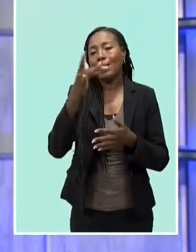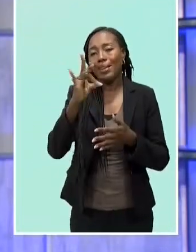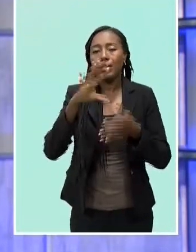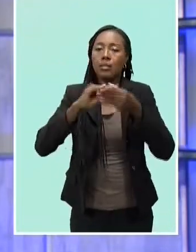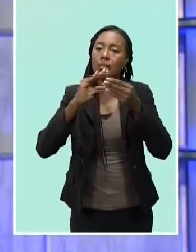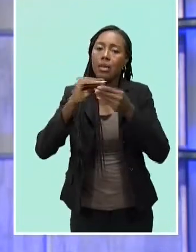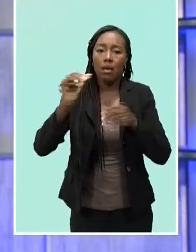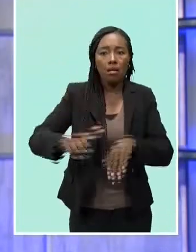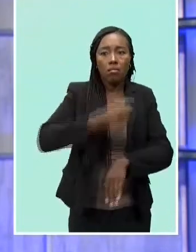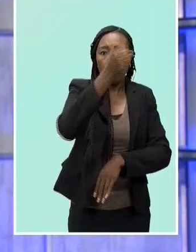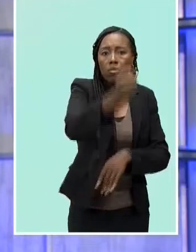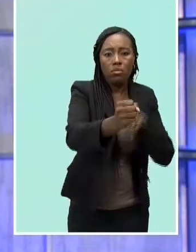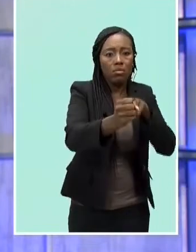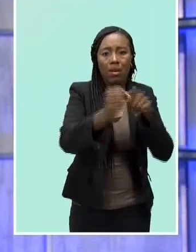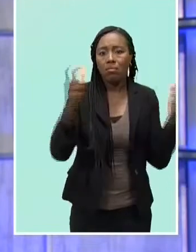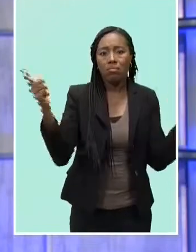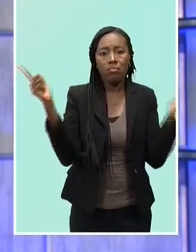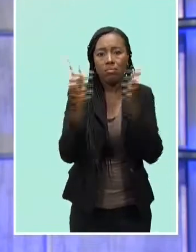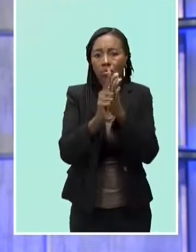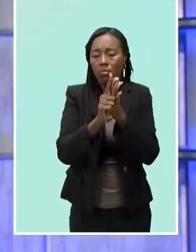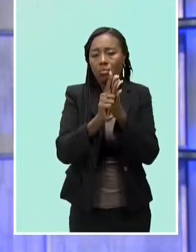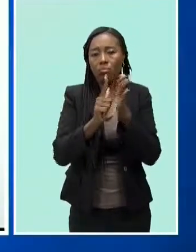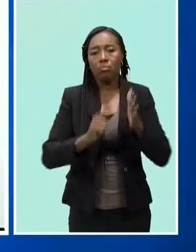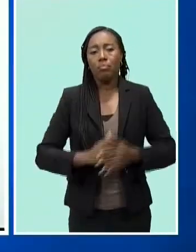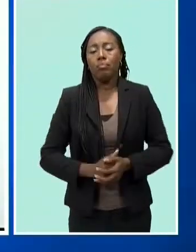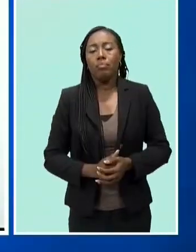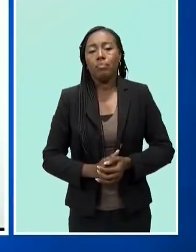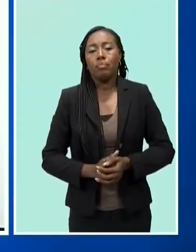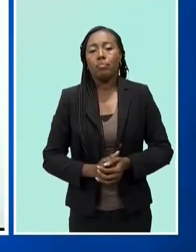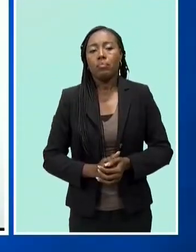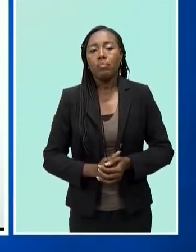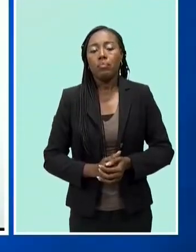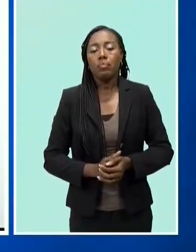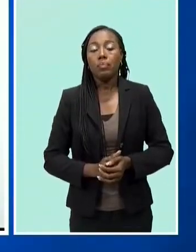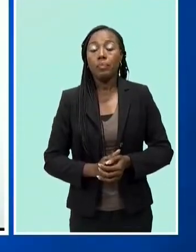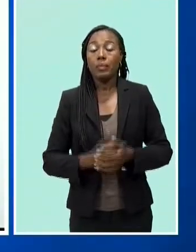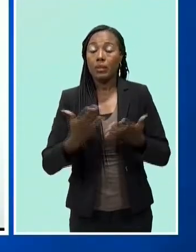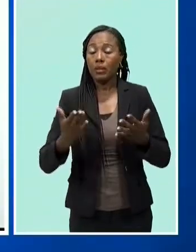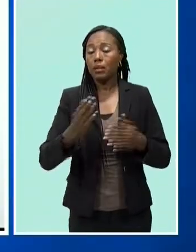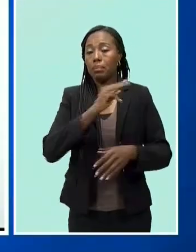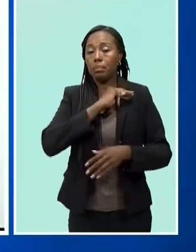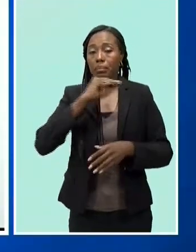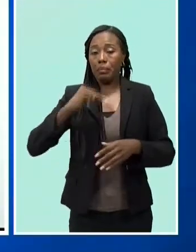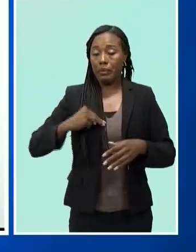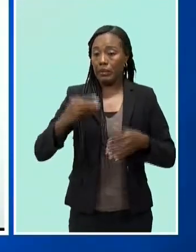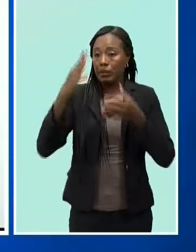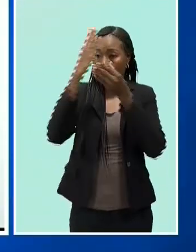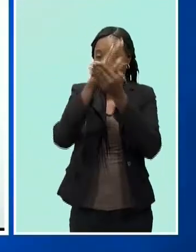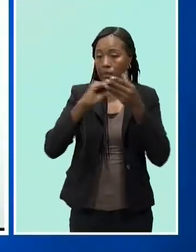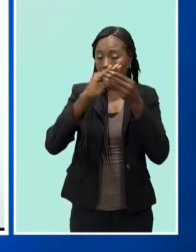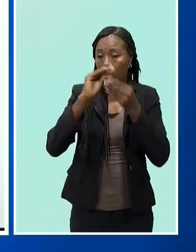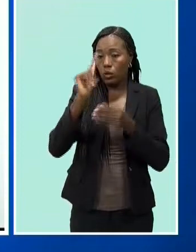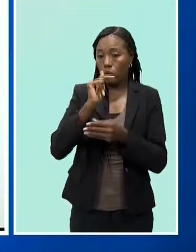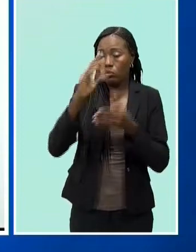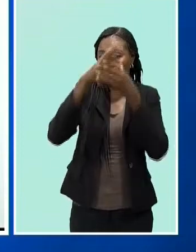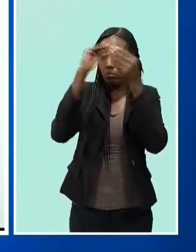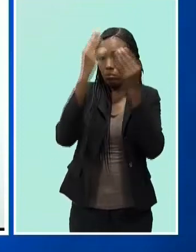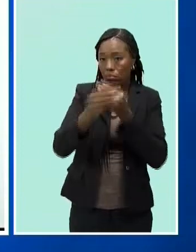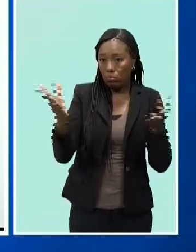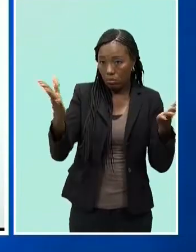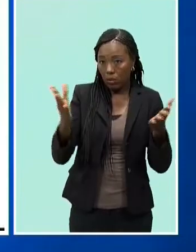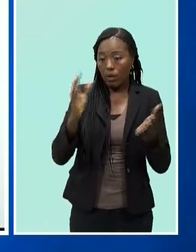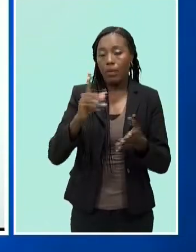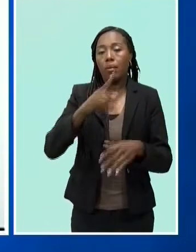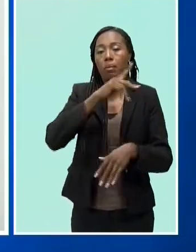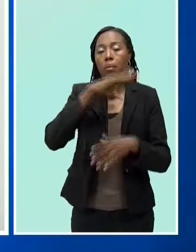appointment was unconstitutional. The Minister of the Presidency, in a statement released on Tuesday, said President David Granger met